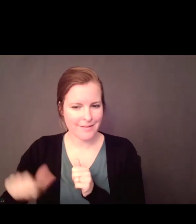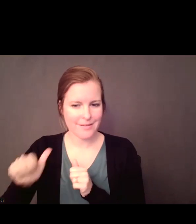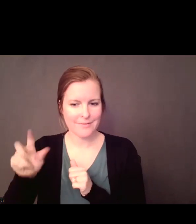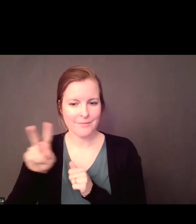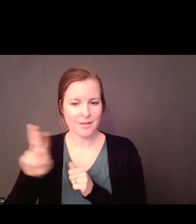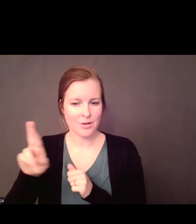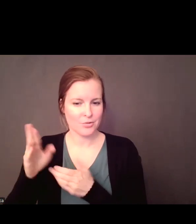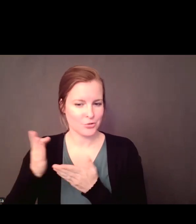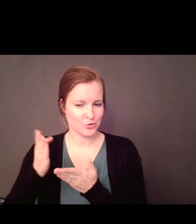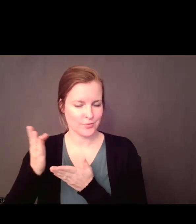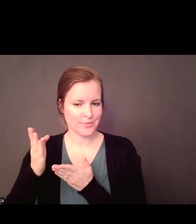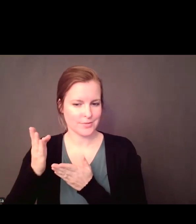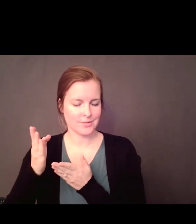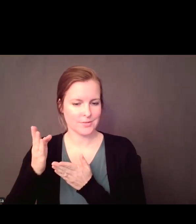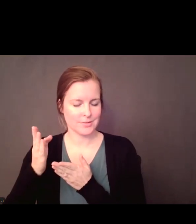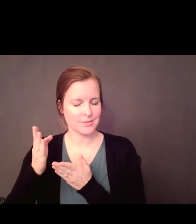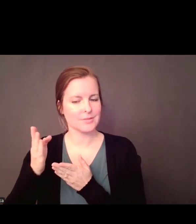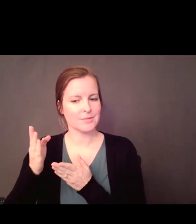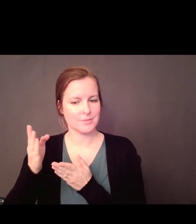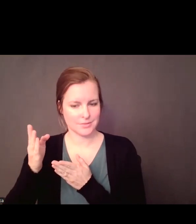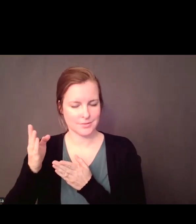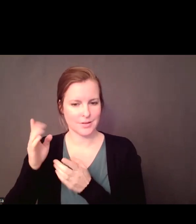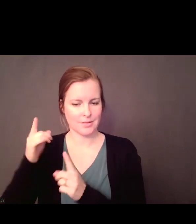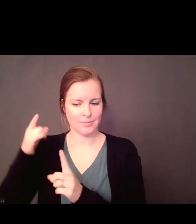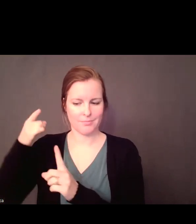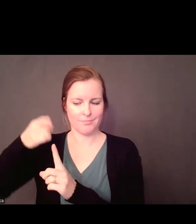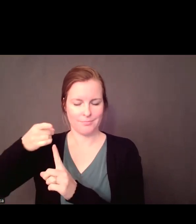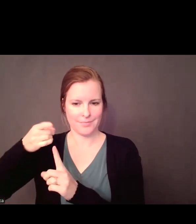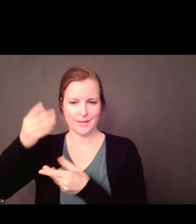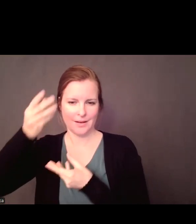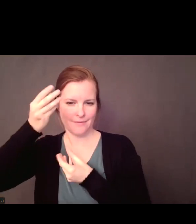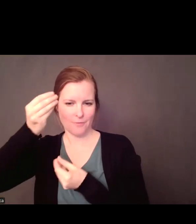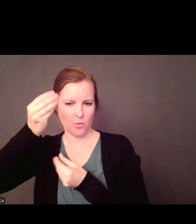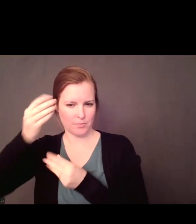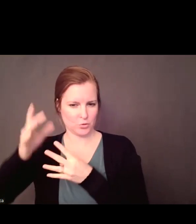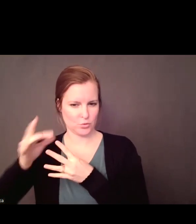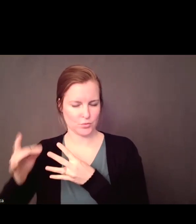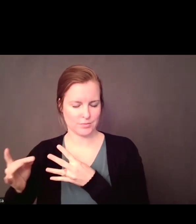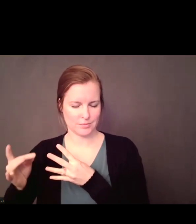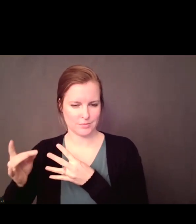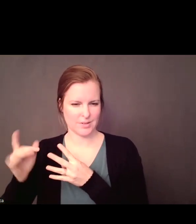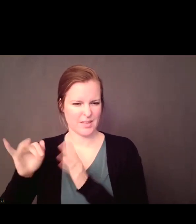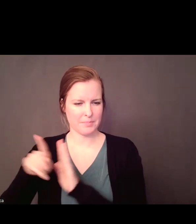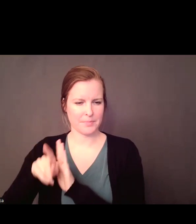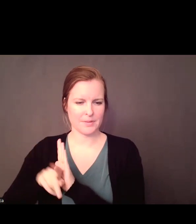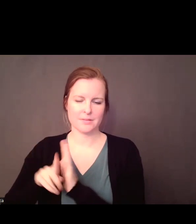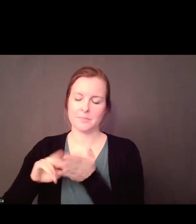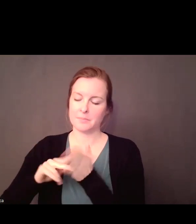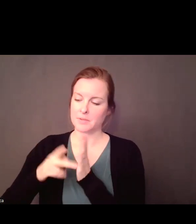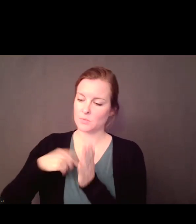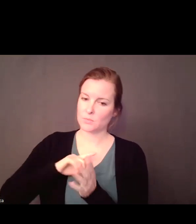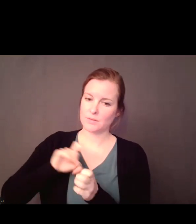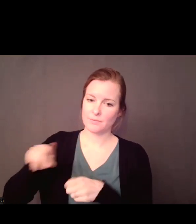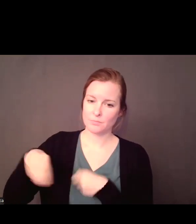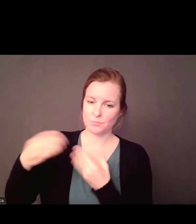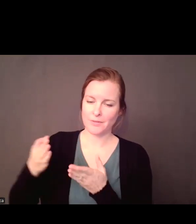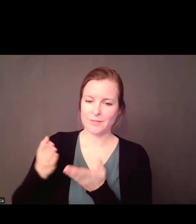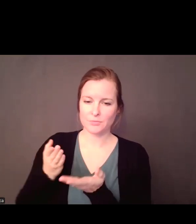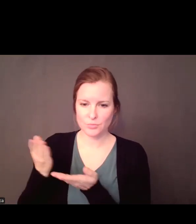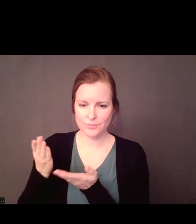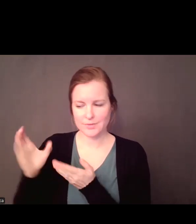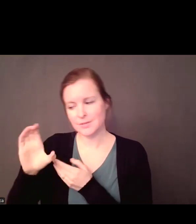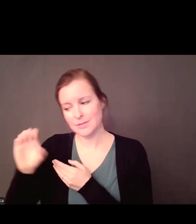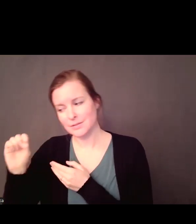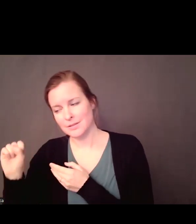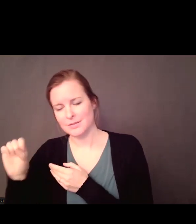it's subject to informed choice and policy, and we need to provide services, CSS or otherwise,